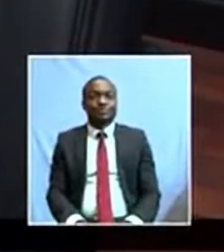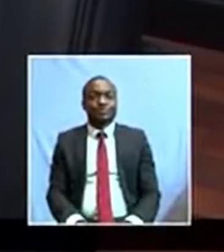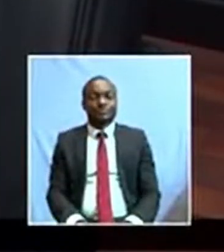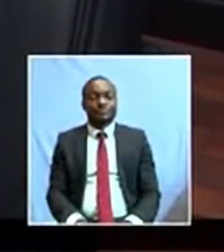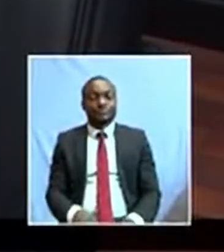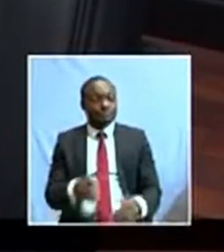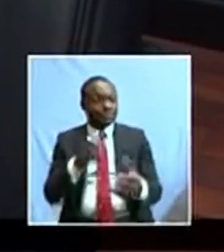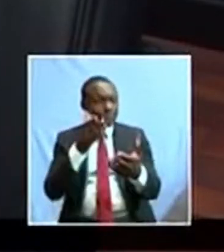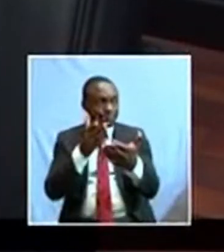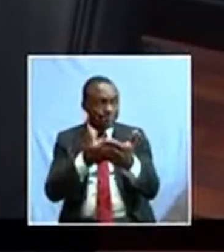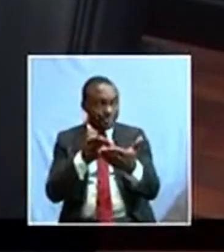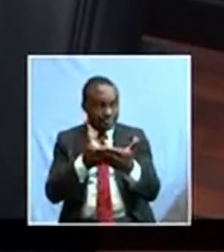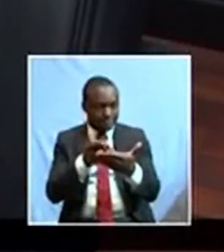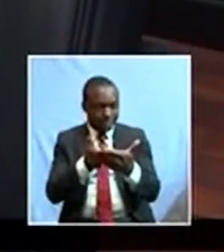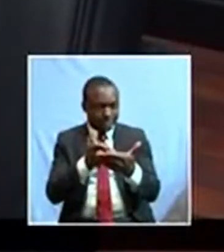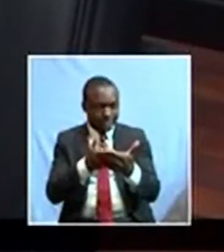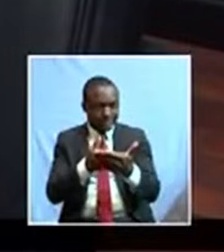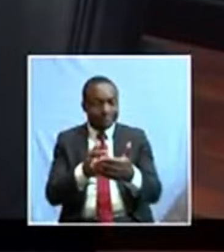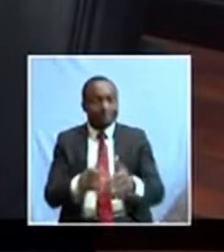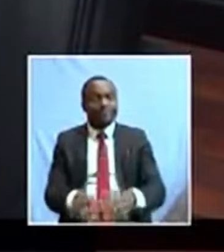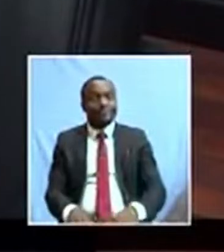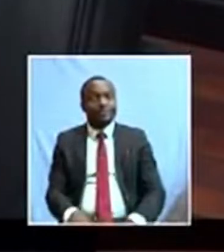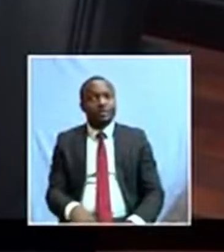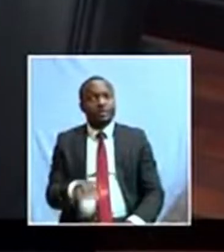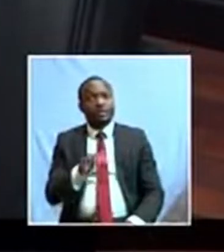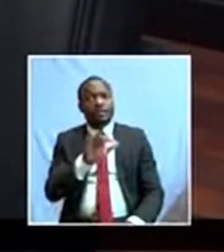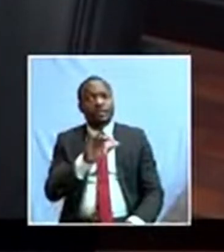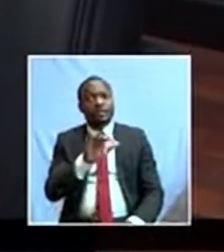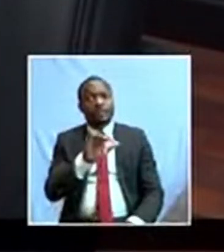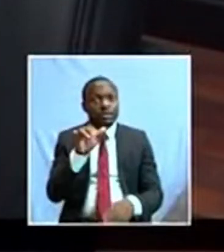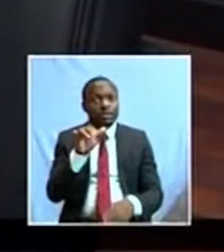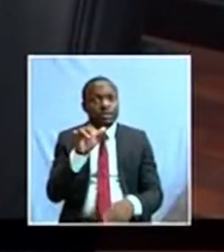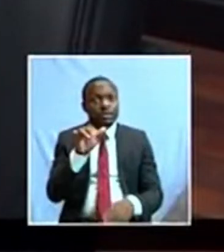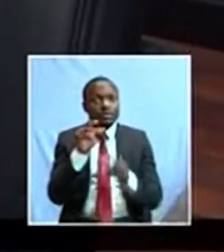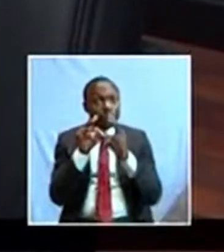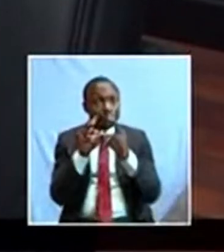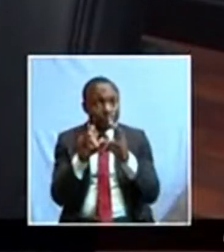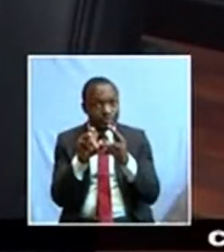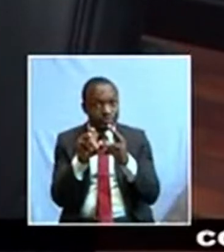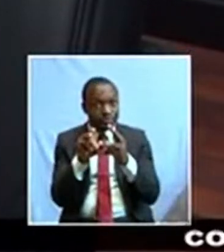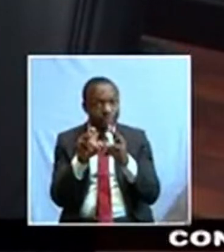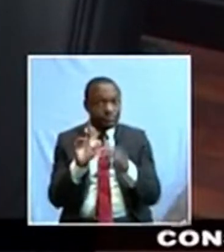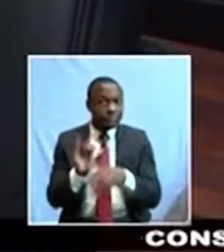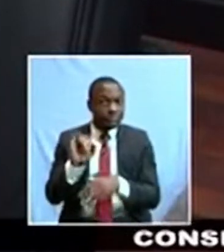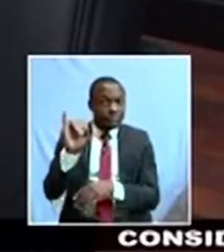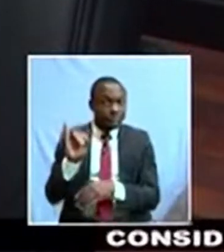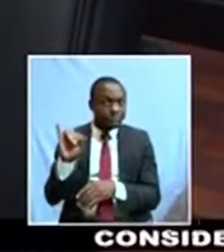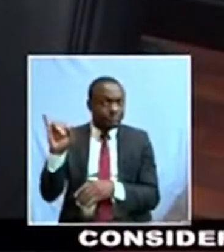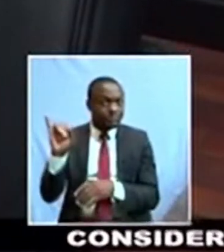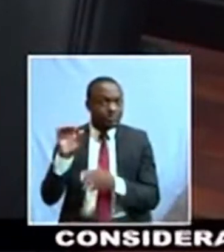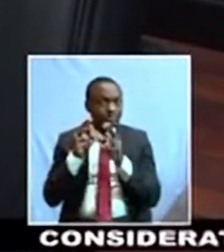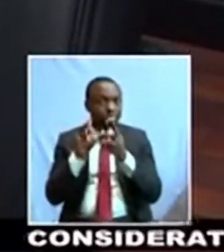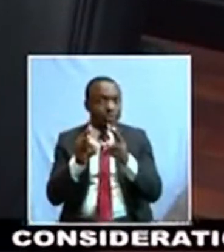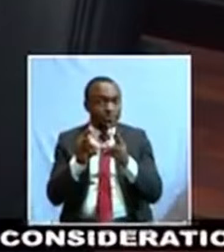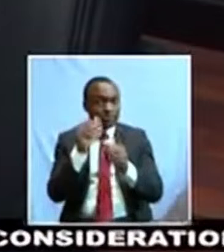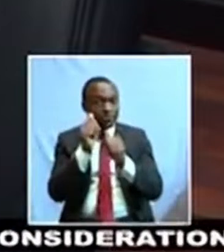is this the standard way or the tezhi format?